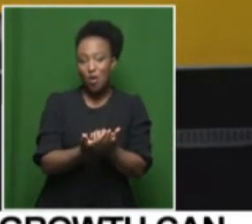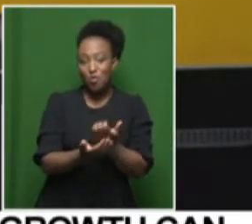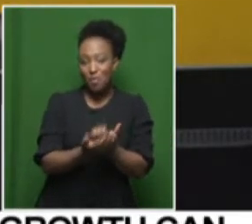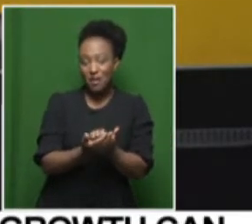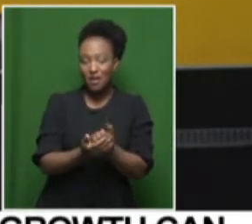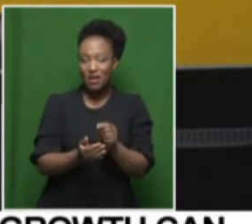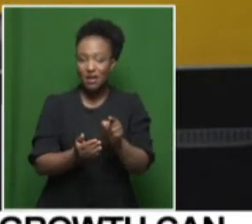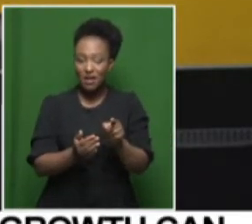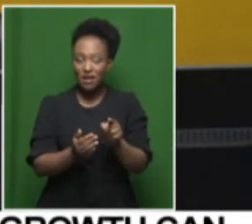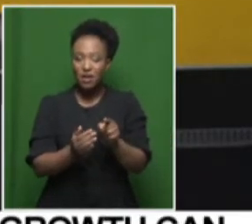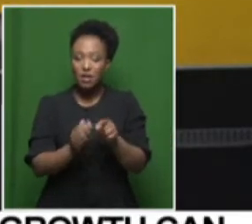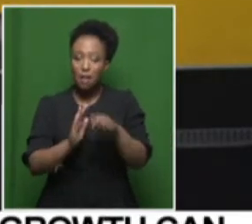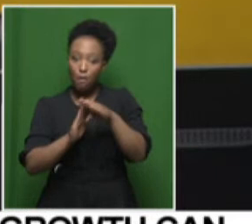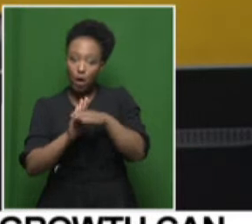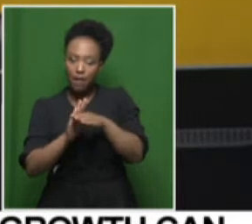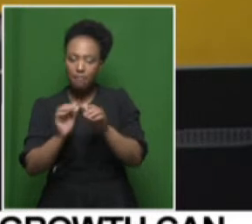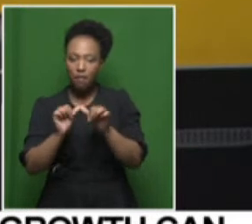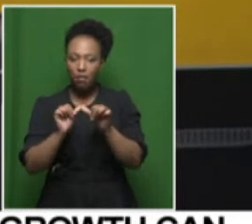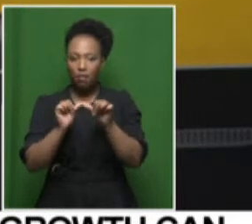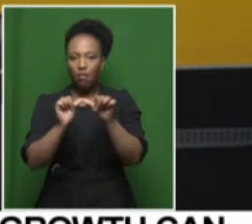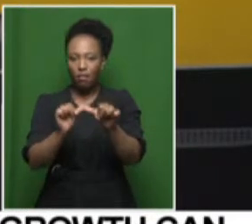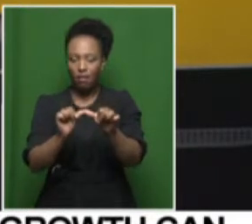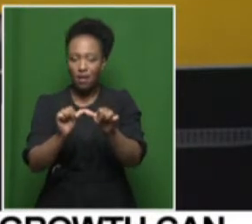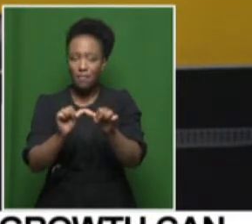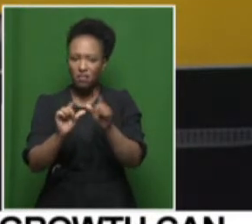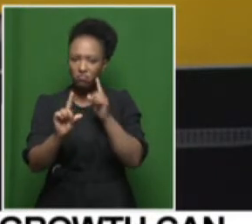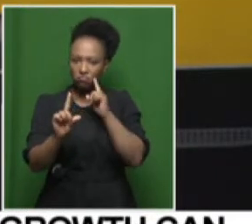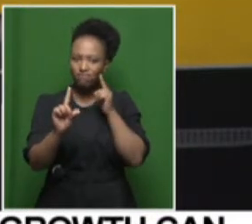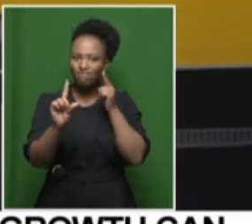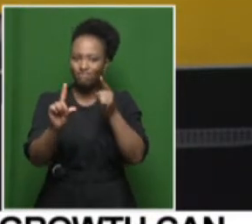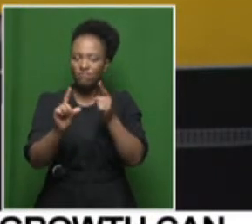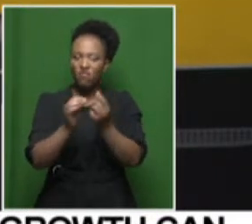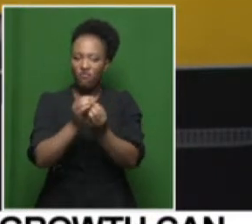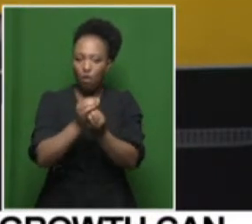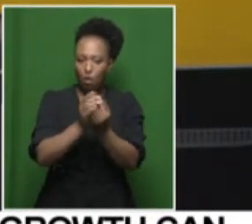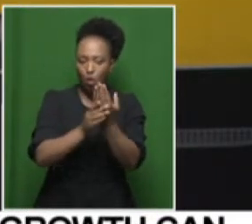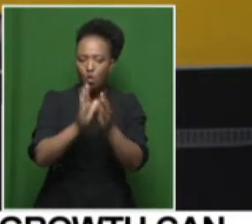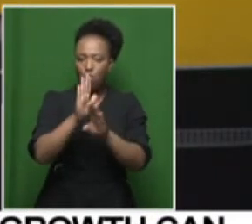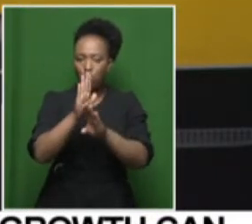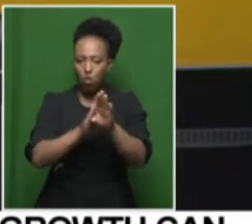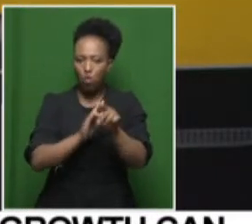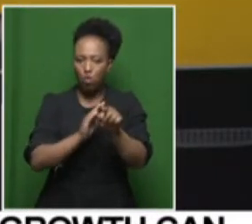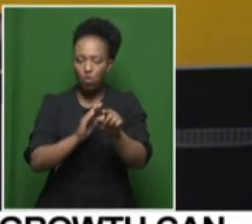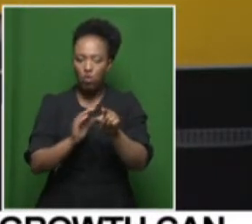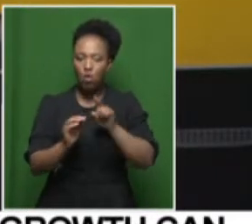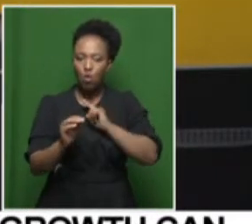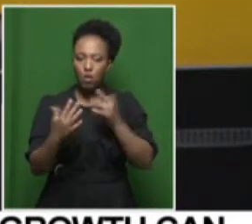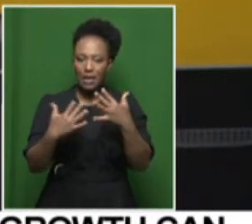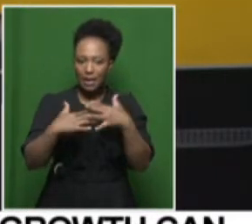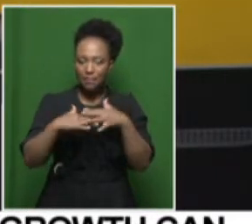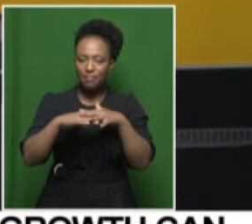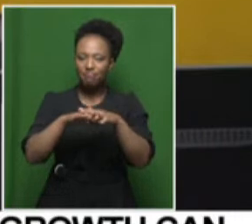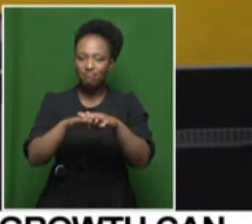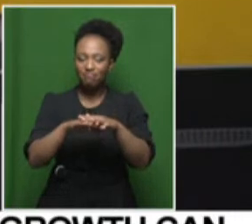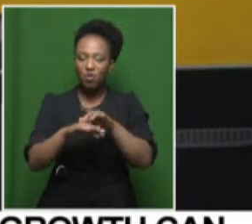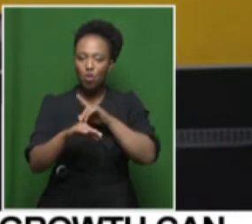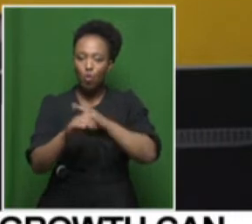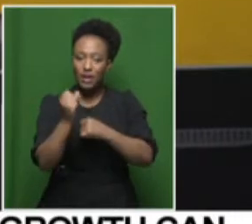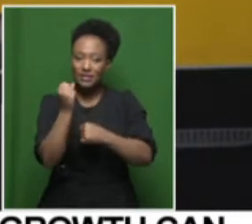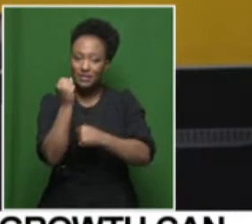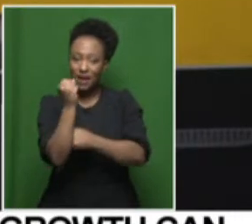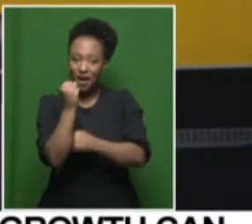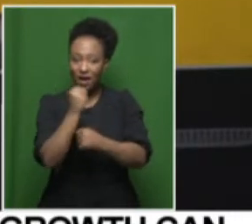program remains essential to growth. We are accelerating implementation of critical structural